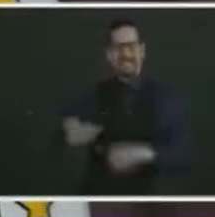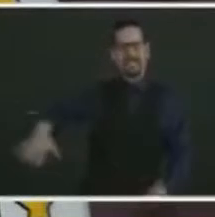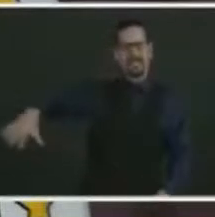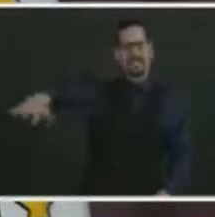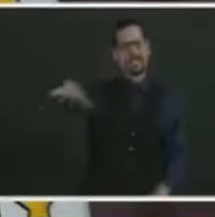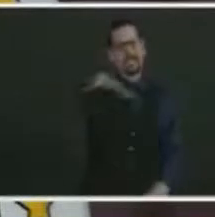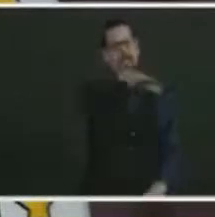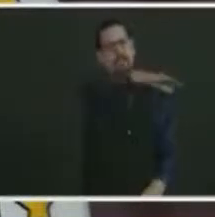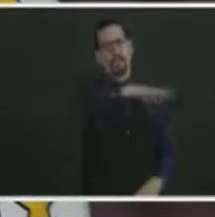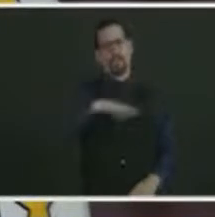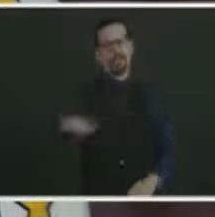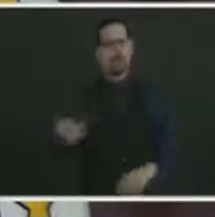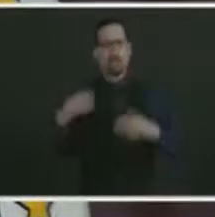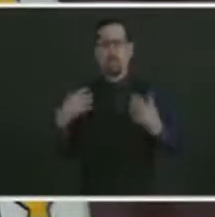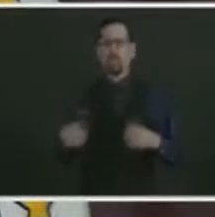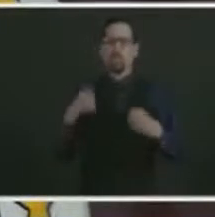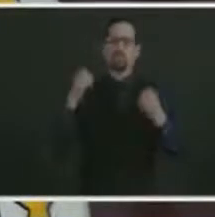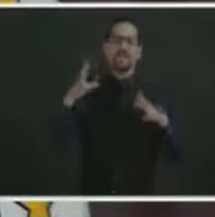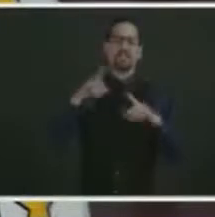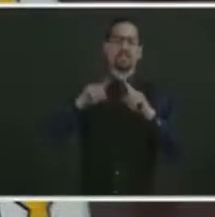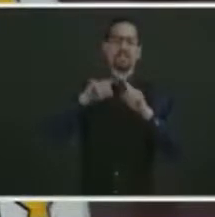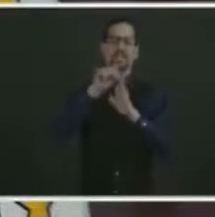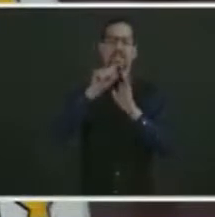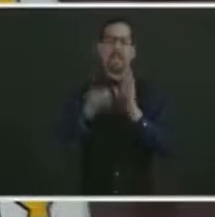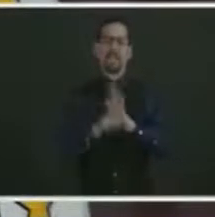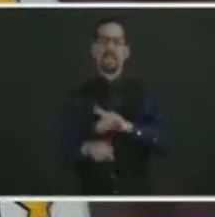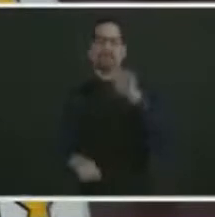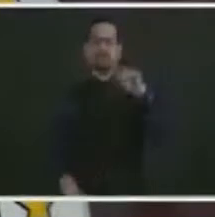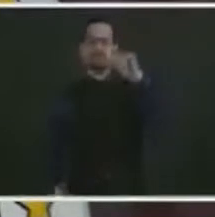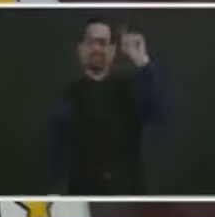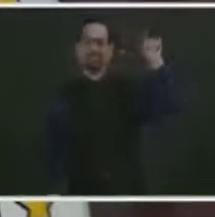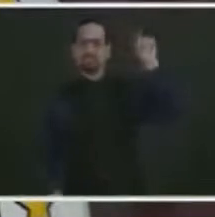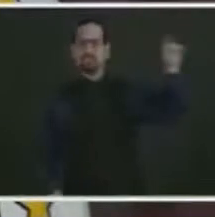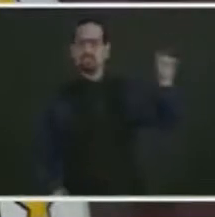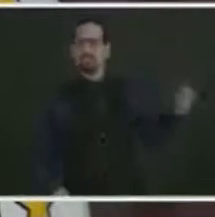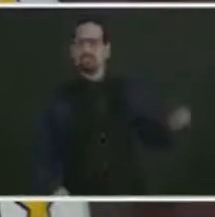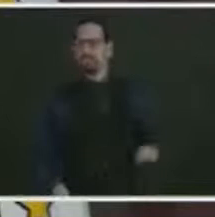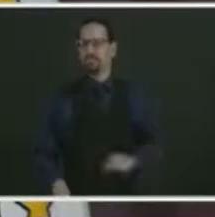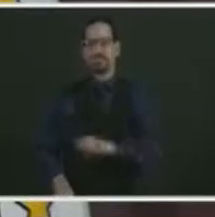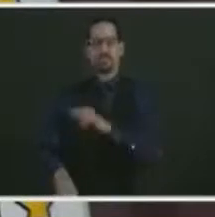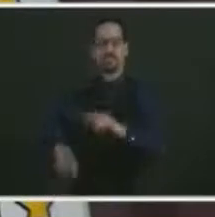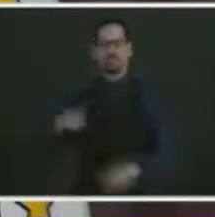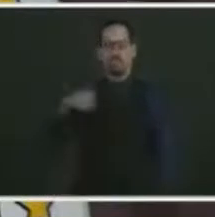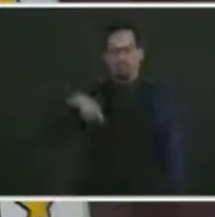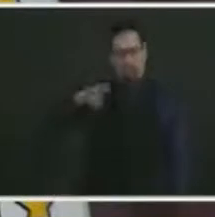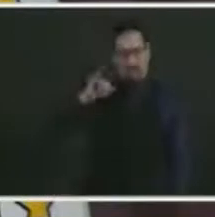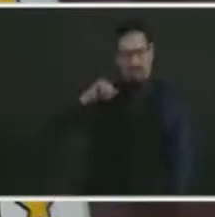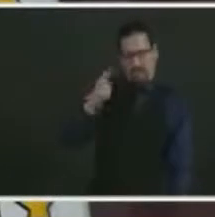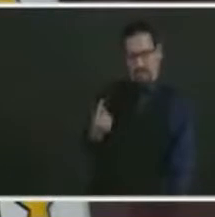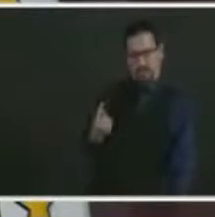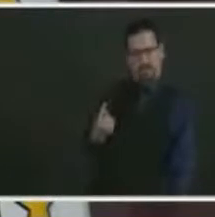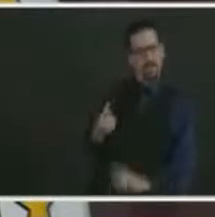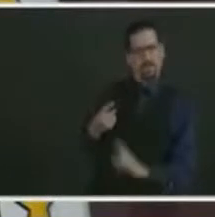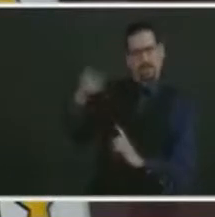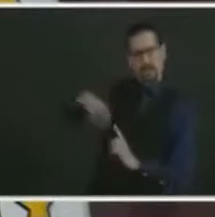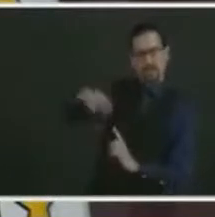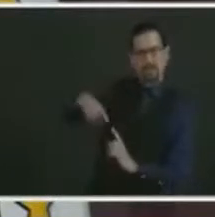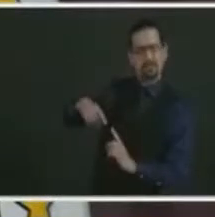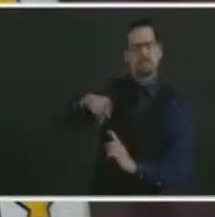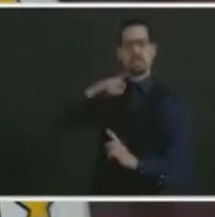dozens of states, including ours, including Providence and Rhode Island, have been the victim of